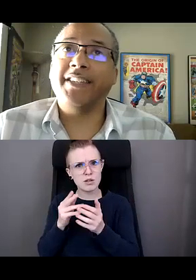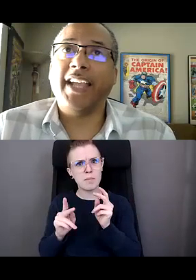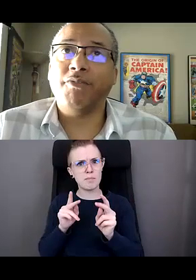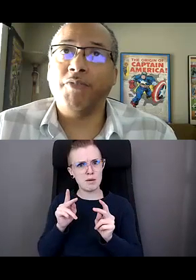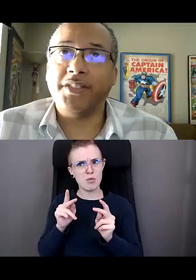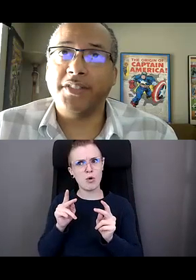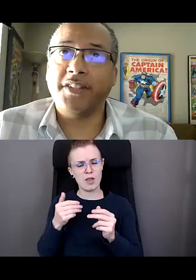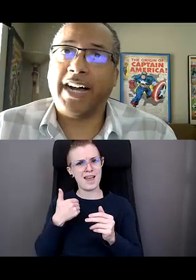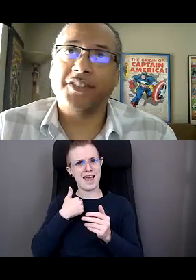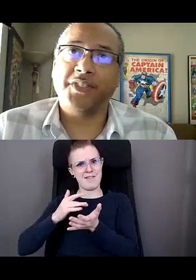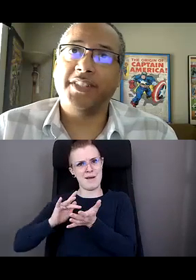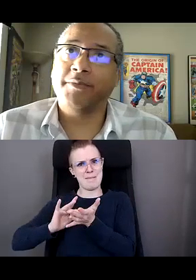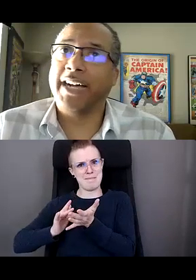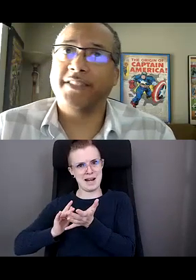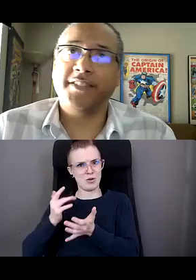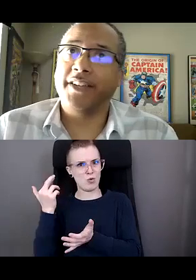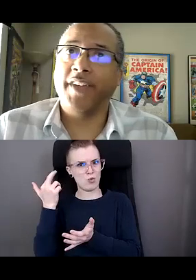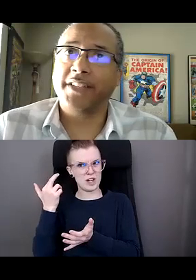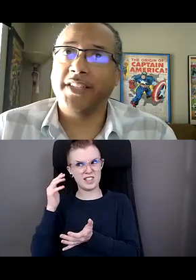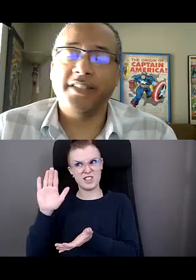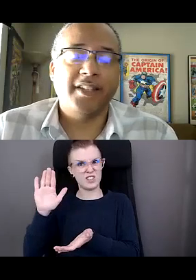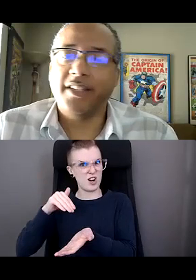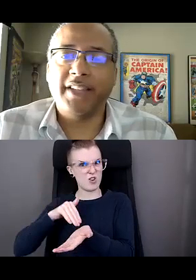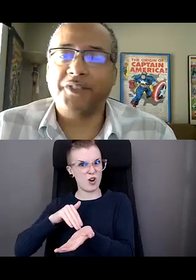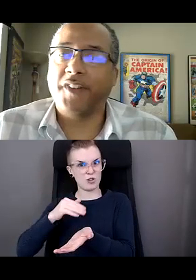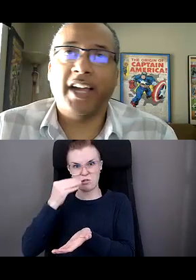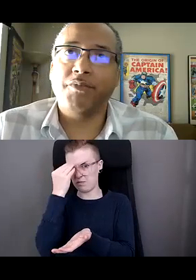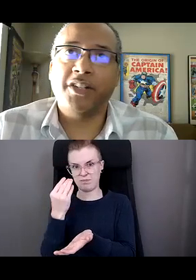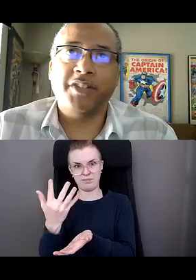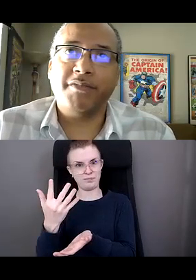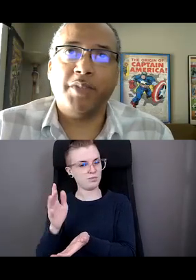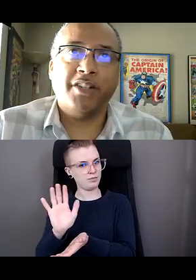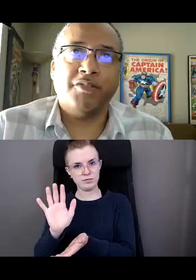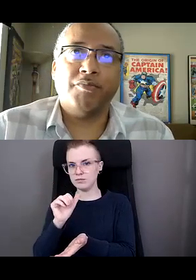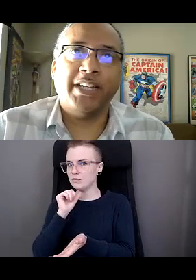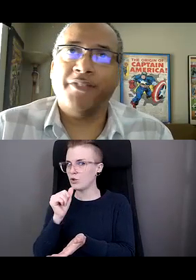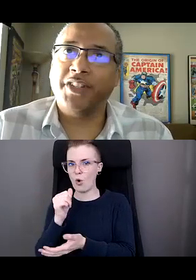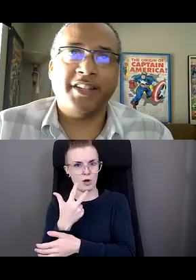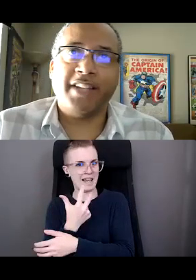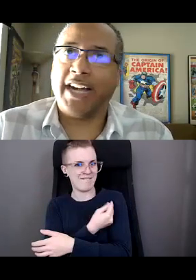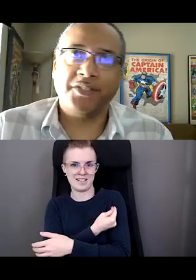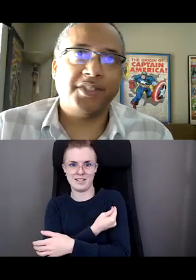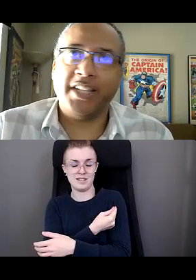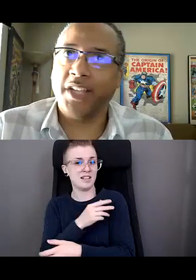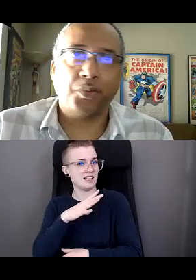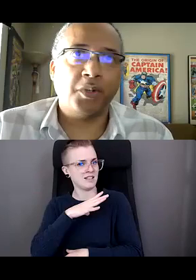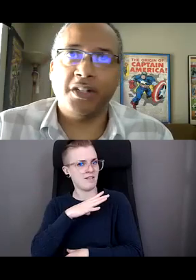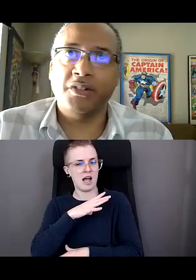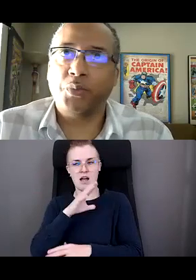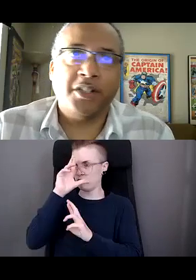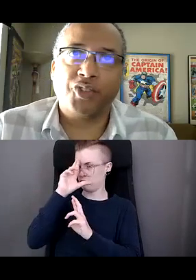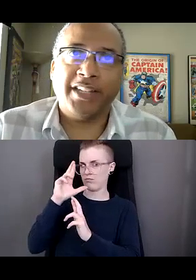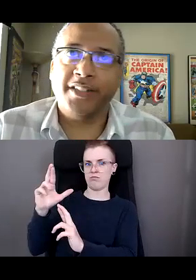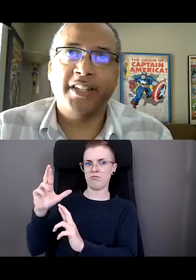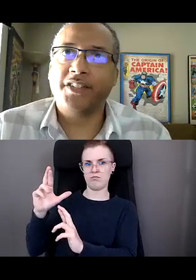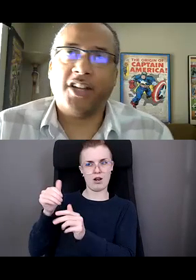medically indicated reasons. Their doctors are telling them not to take a vaccine. That's fine. We don't, whatever their doctors say, that's what goes.